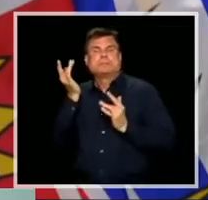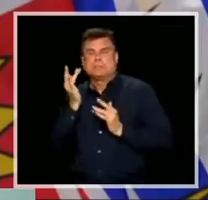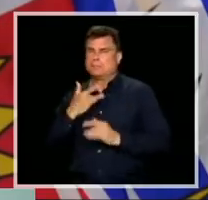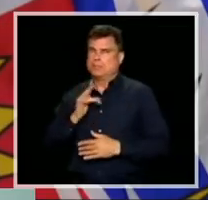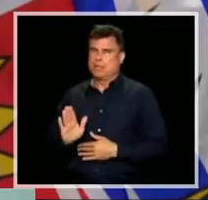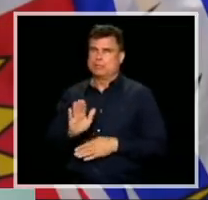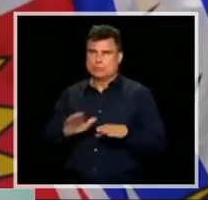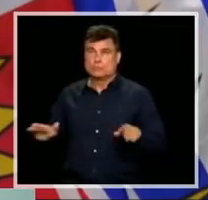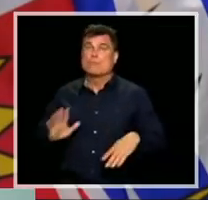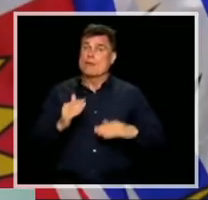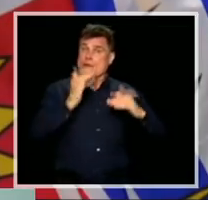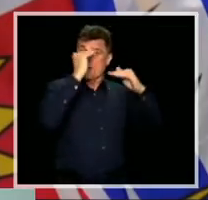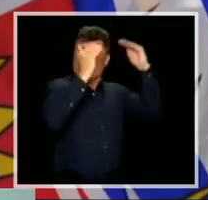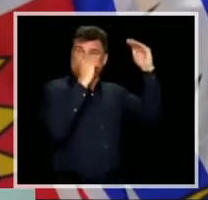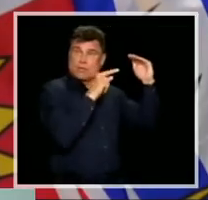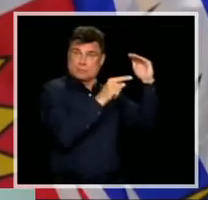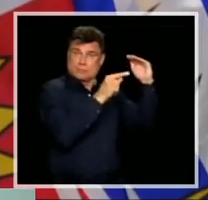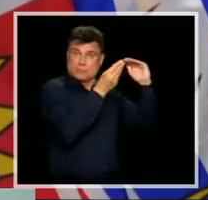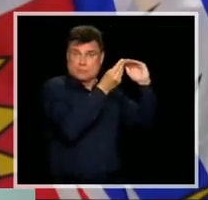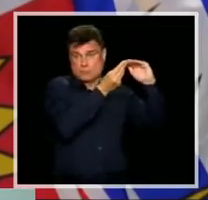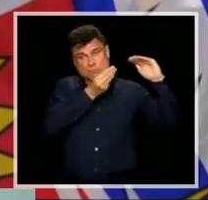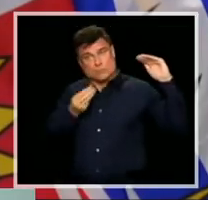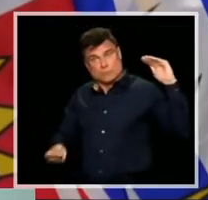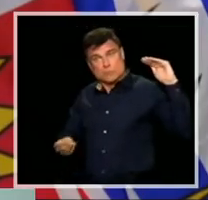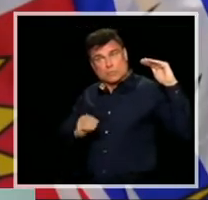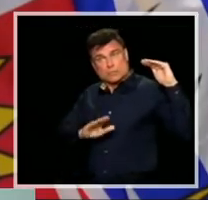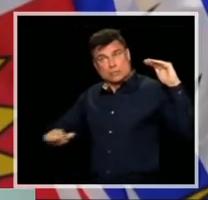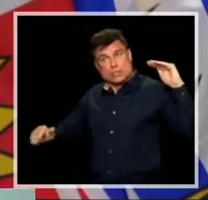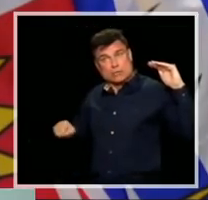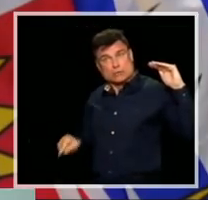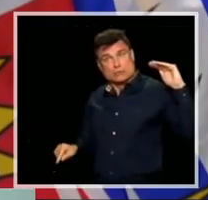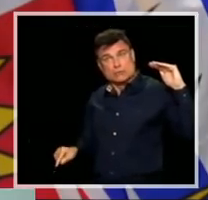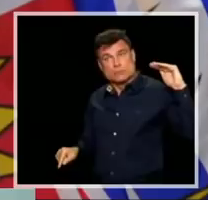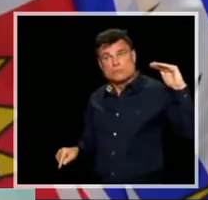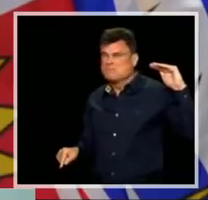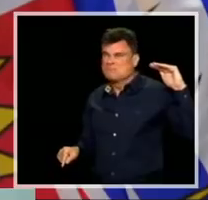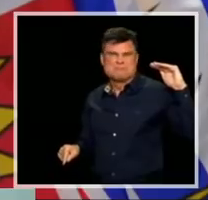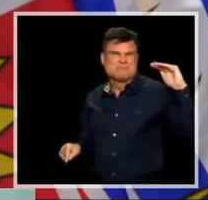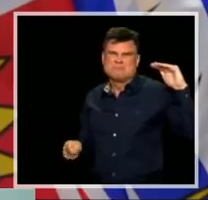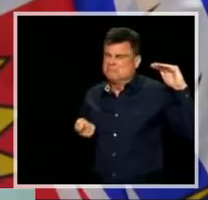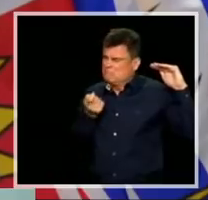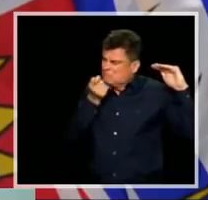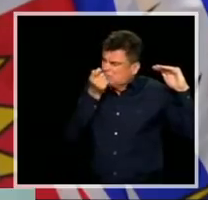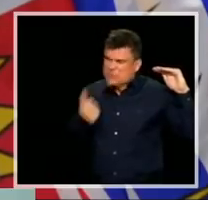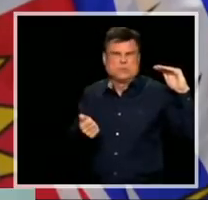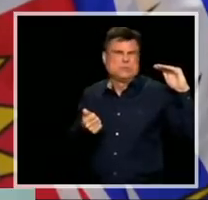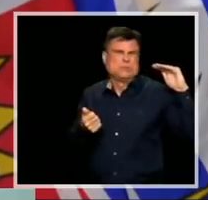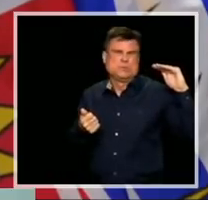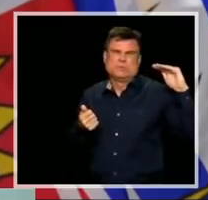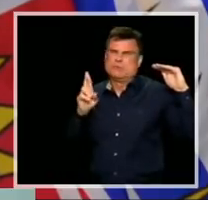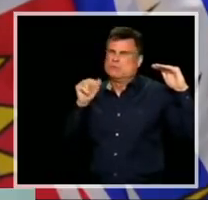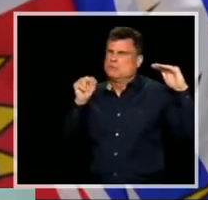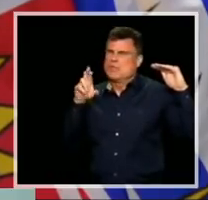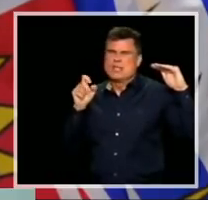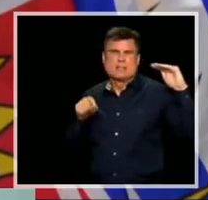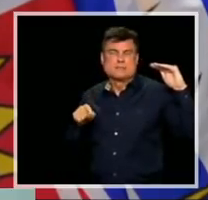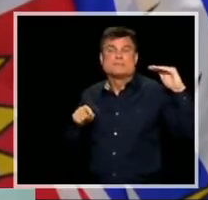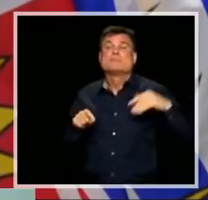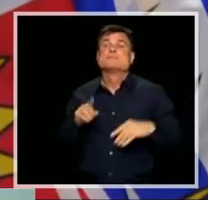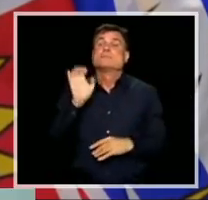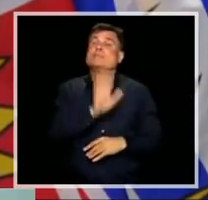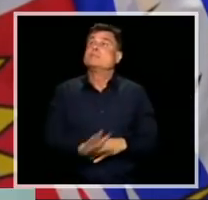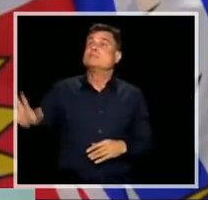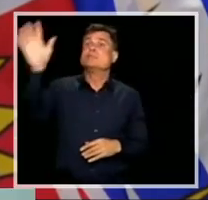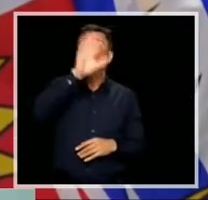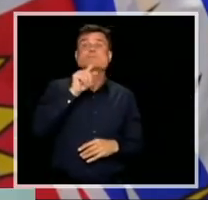increase, then we would have postponed or delayed the start of schools. So I am comfortable with what we've been watching, that we are in a